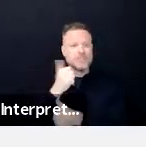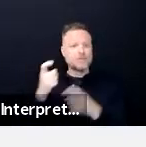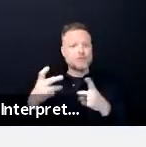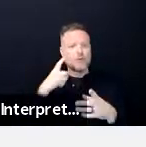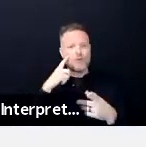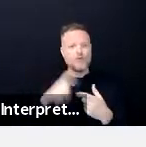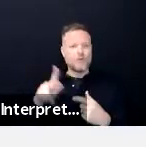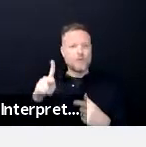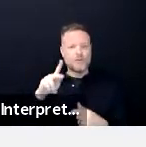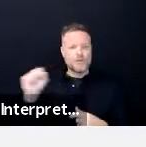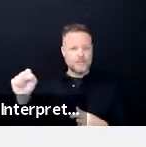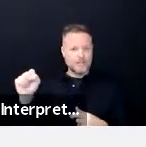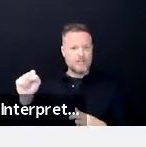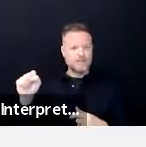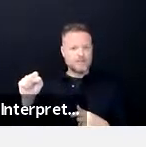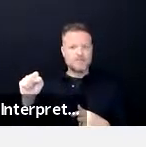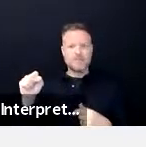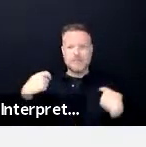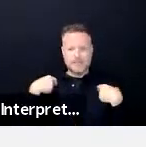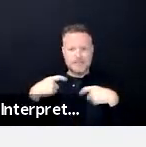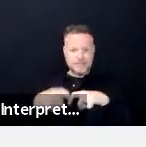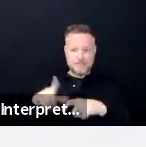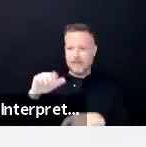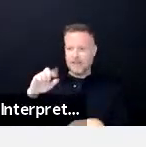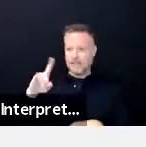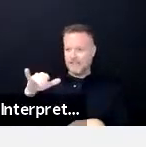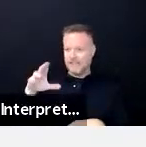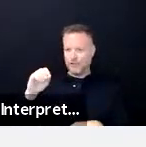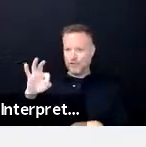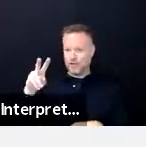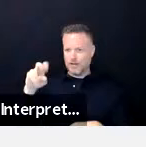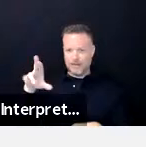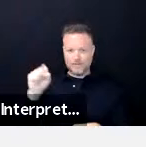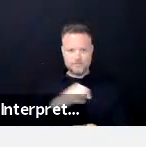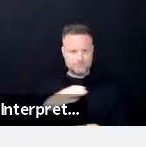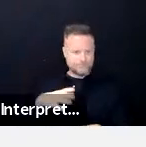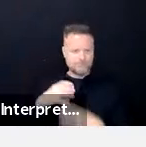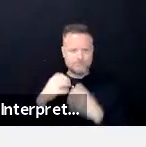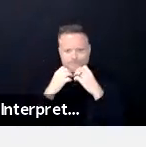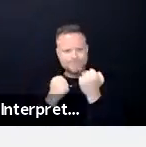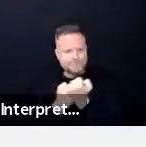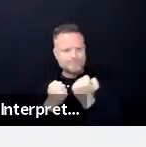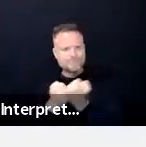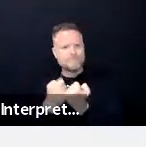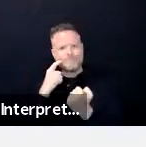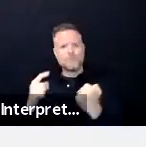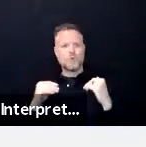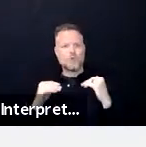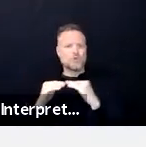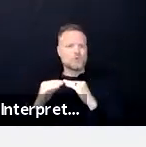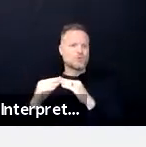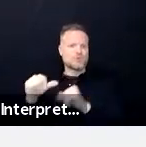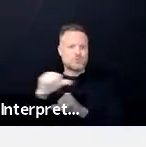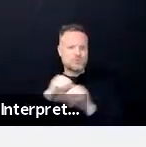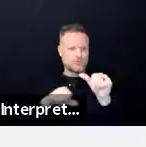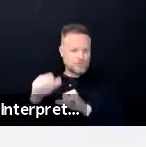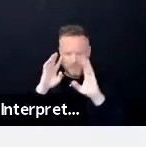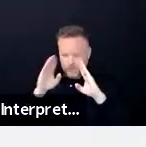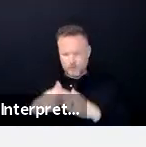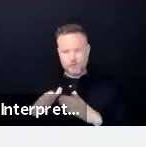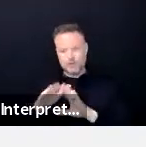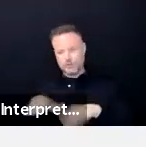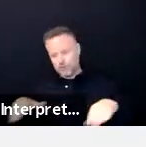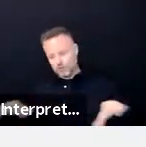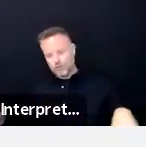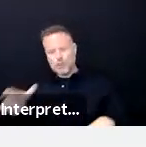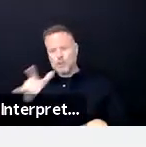Kansas Hispanic and Latino Affairs Commission, and a passionate advocate for social justice, focusing on children's, women's, and